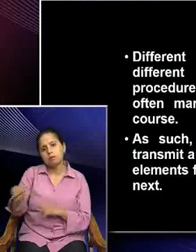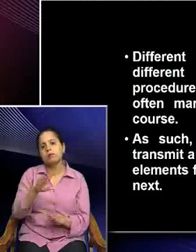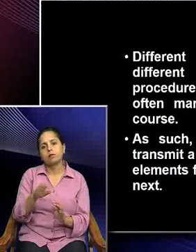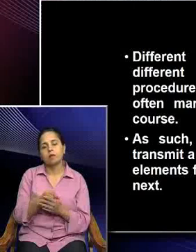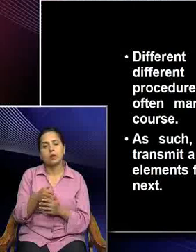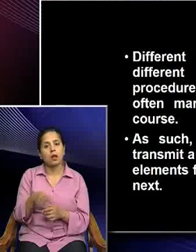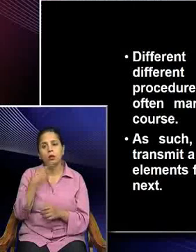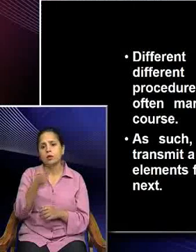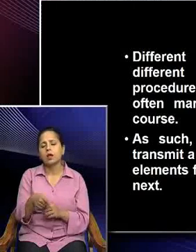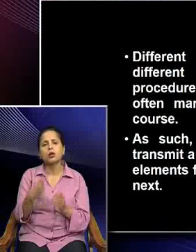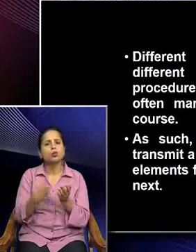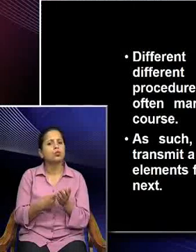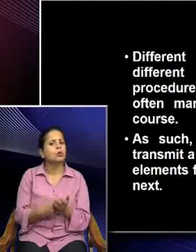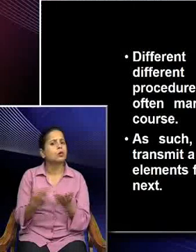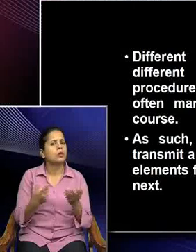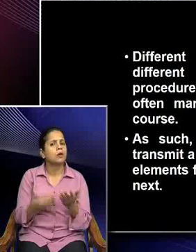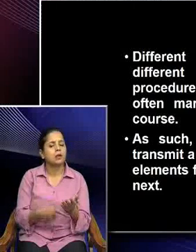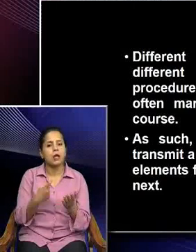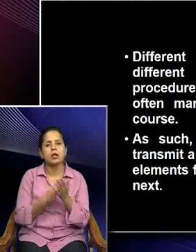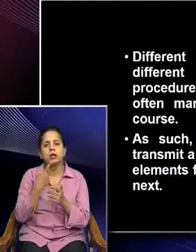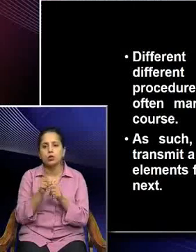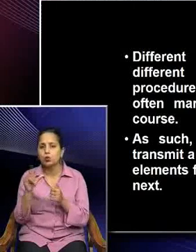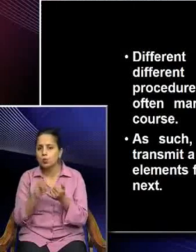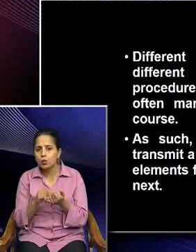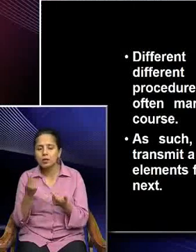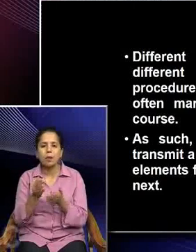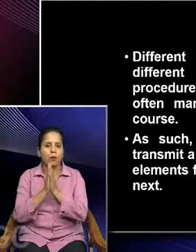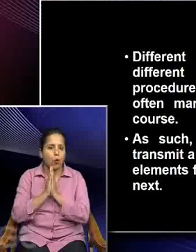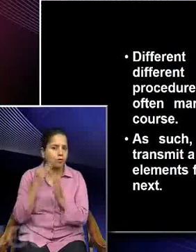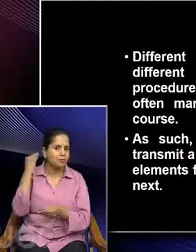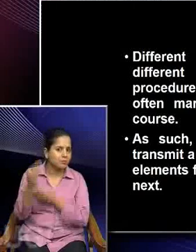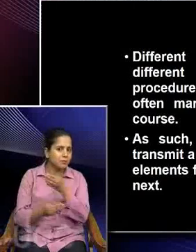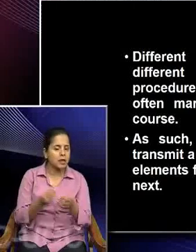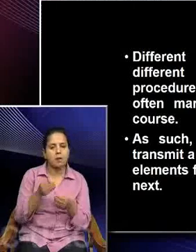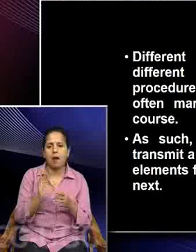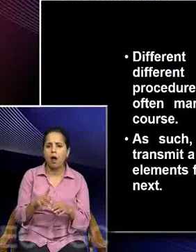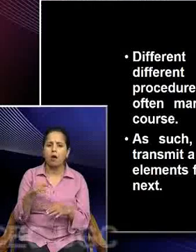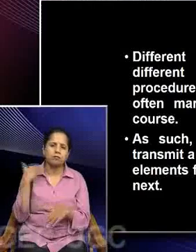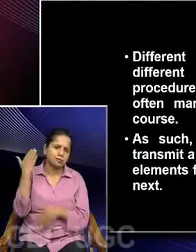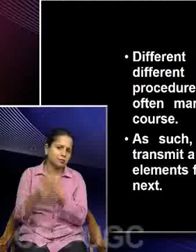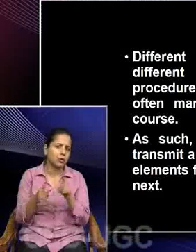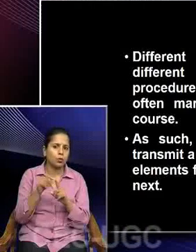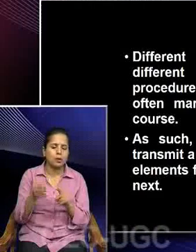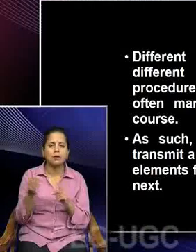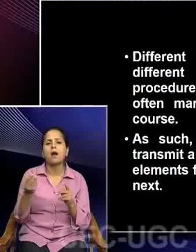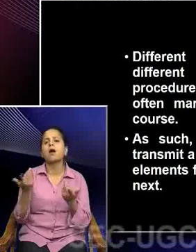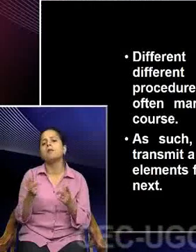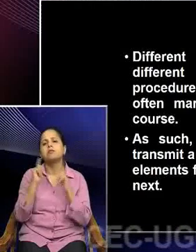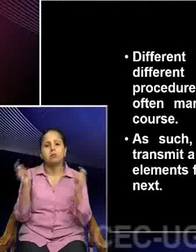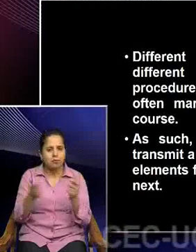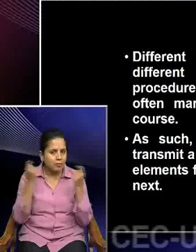what are rituals? Rituals are certain established procedures, certain ceremonies,